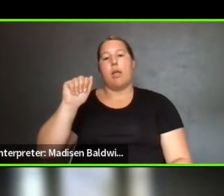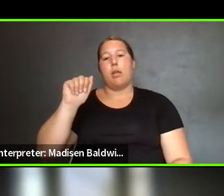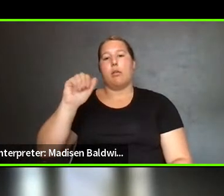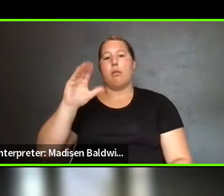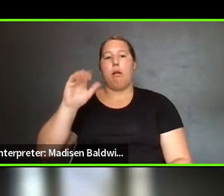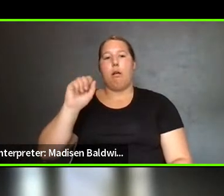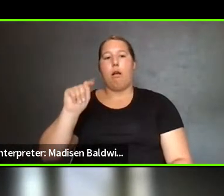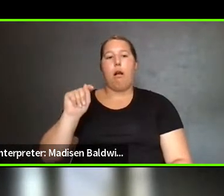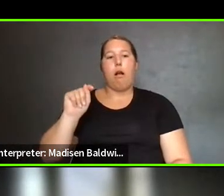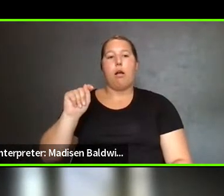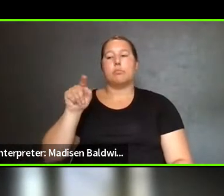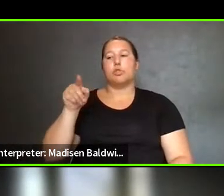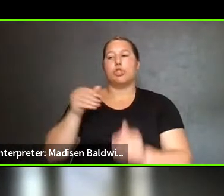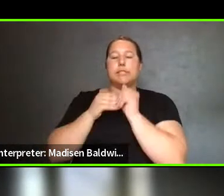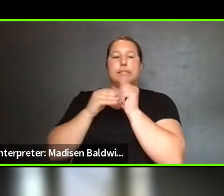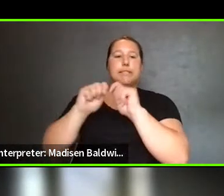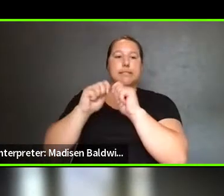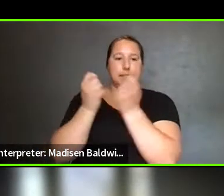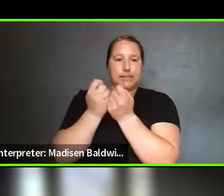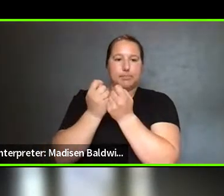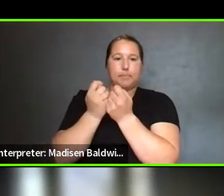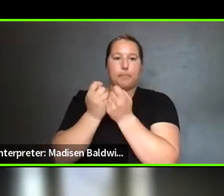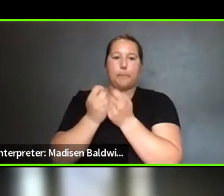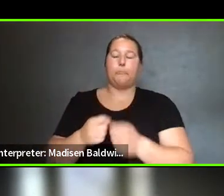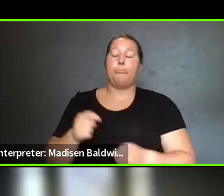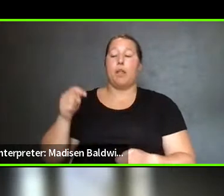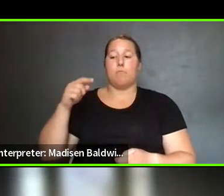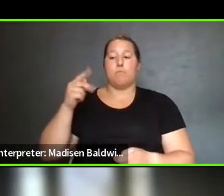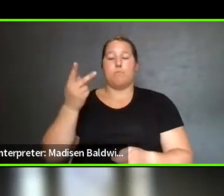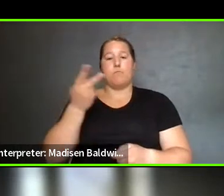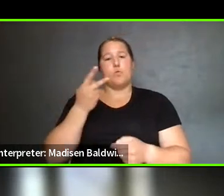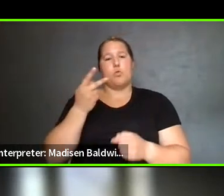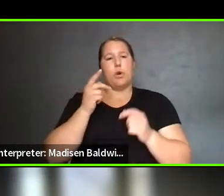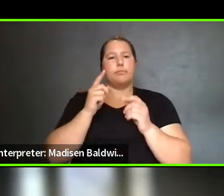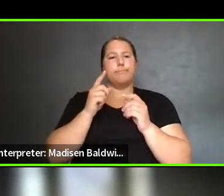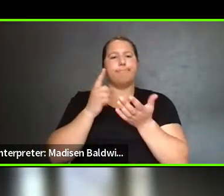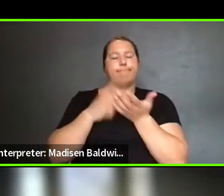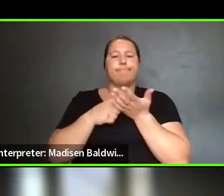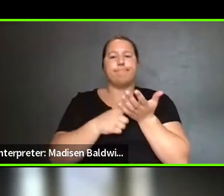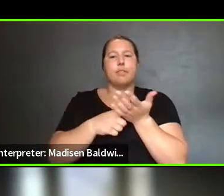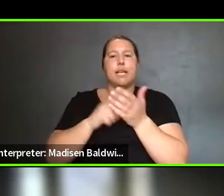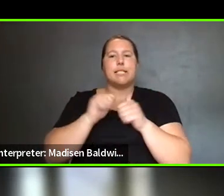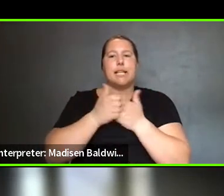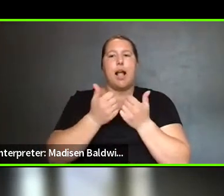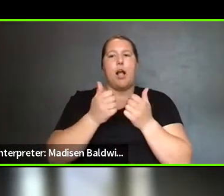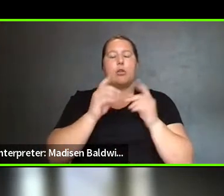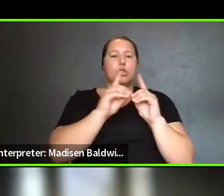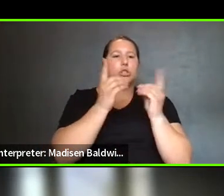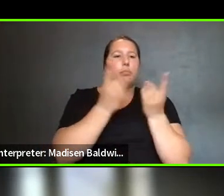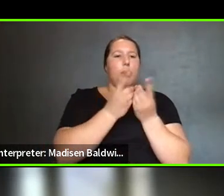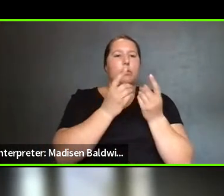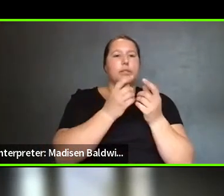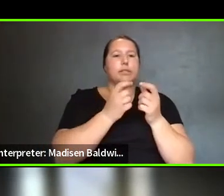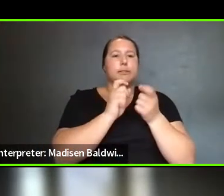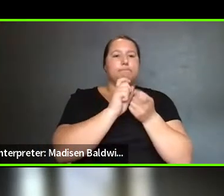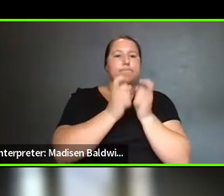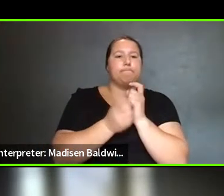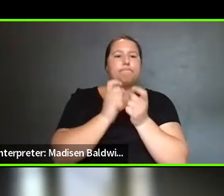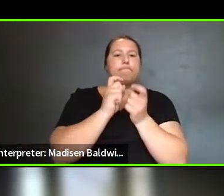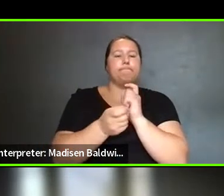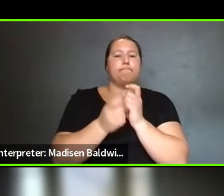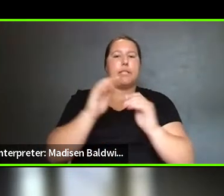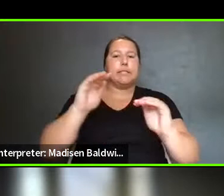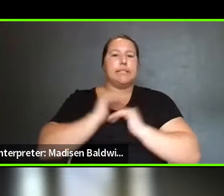have had conversations around how each department is adjusting to meet the needs of the residents. As you